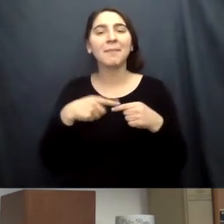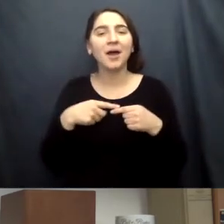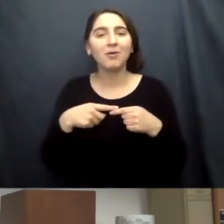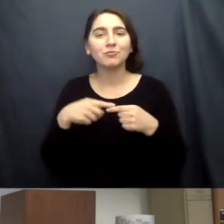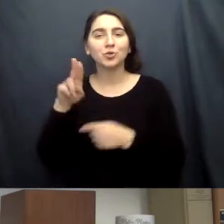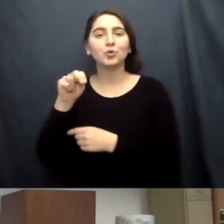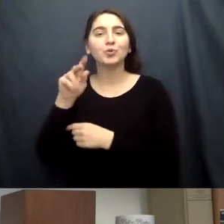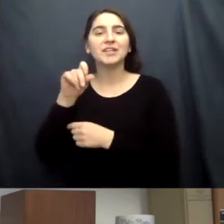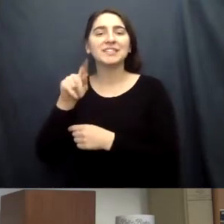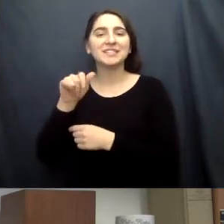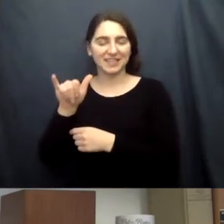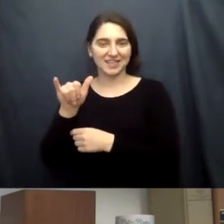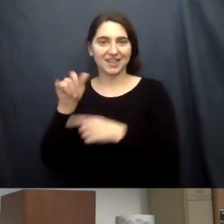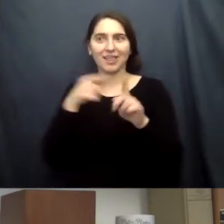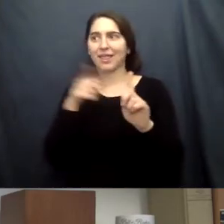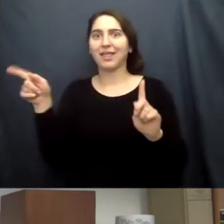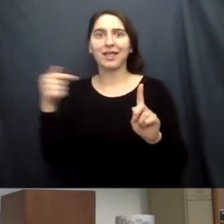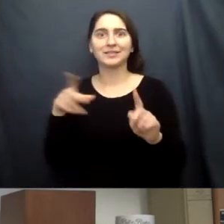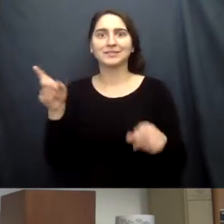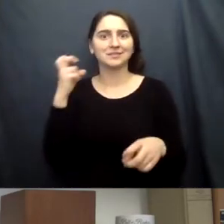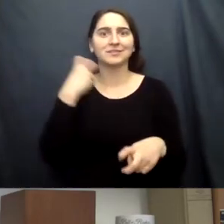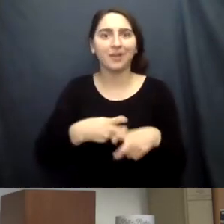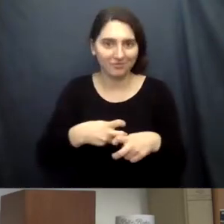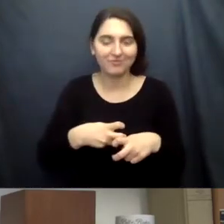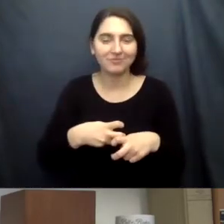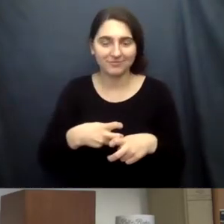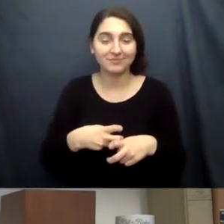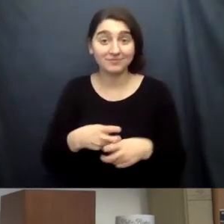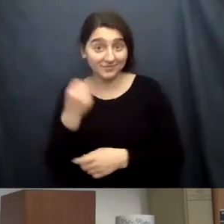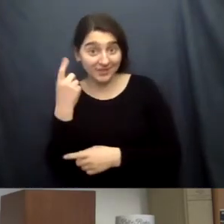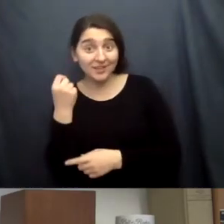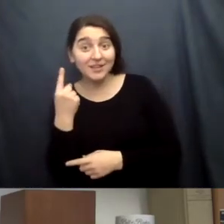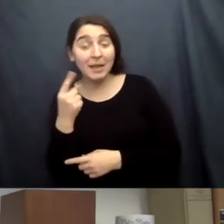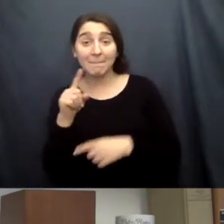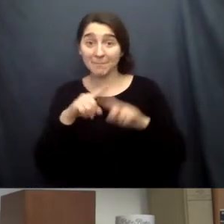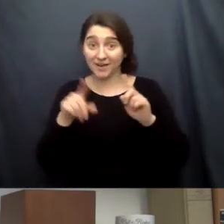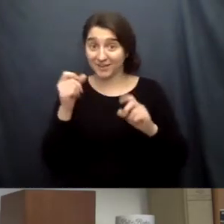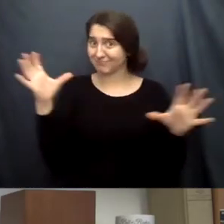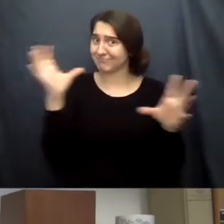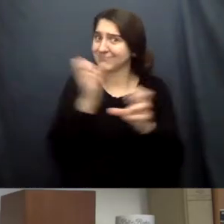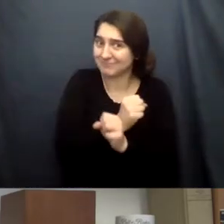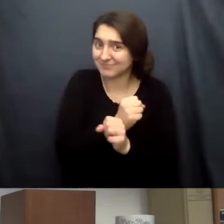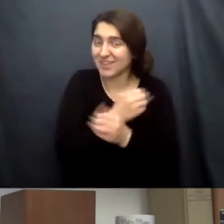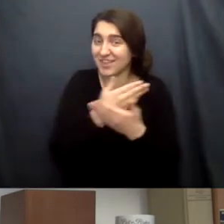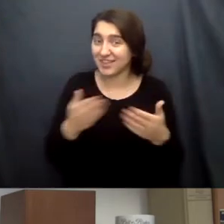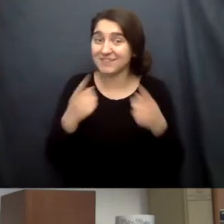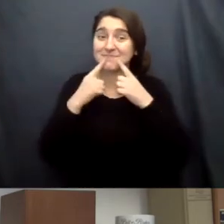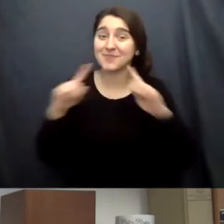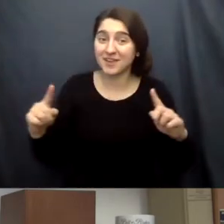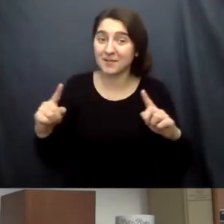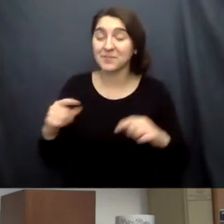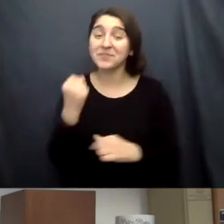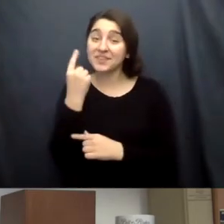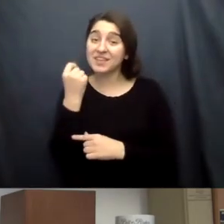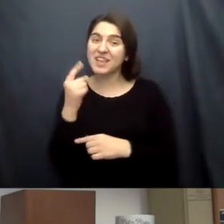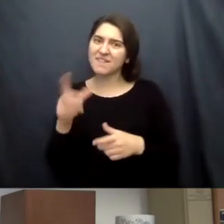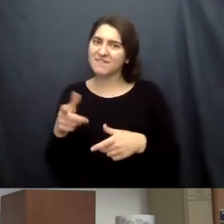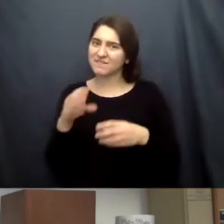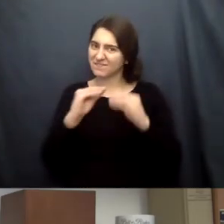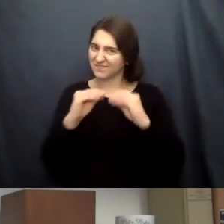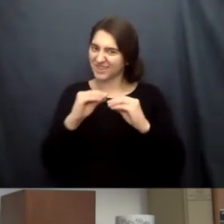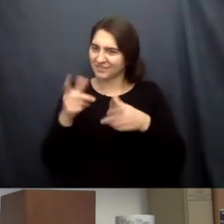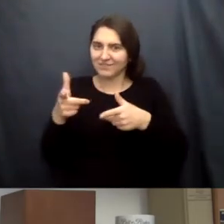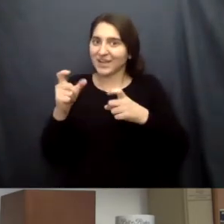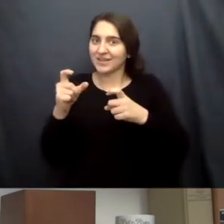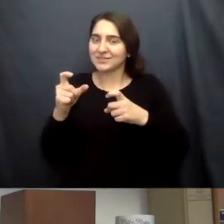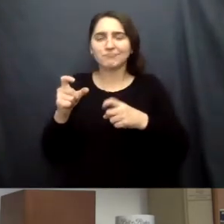most elusive thing in a democracy in his inaugural address. Adventurous civility is hard, but